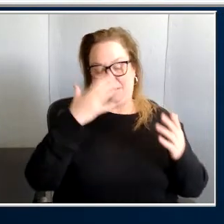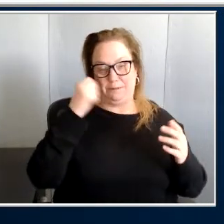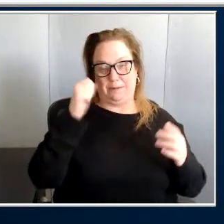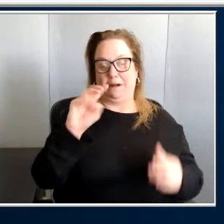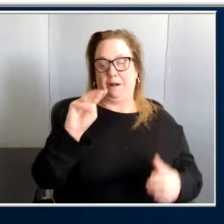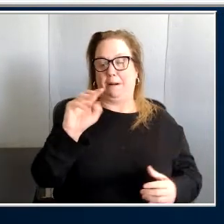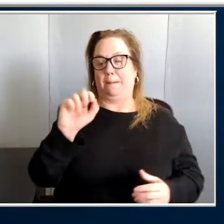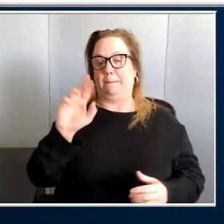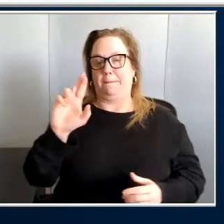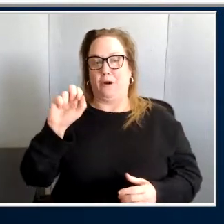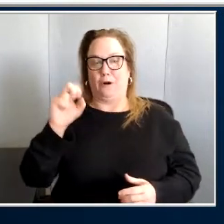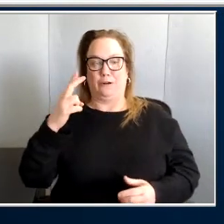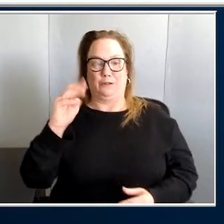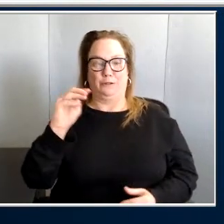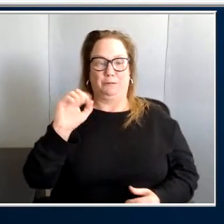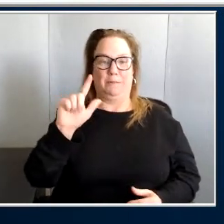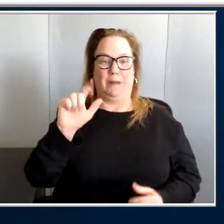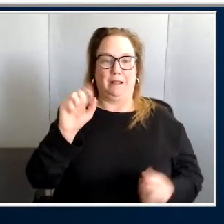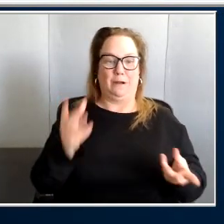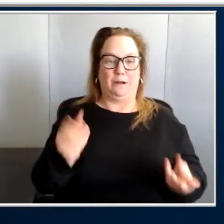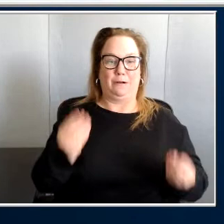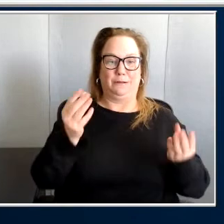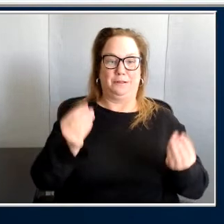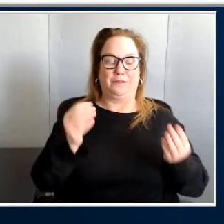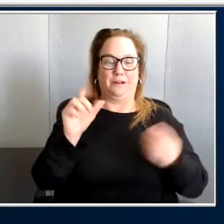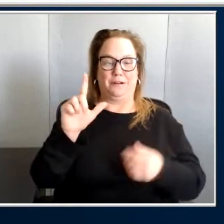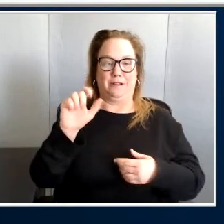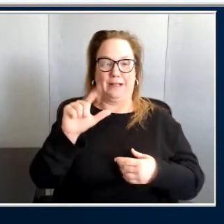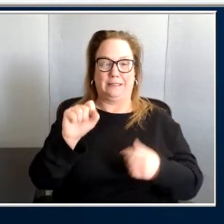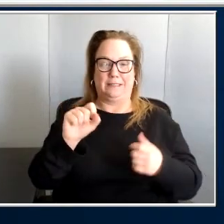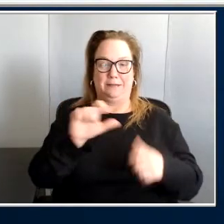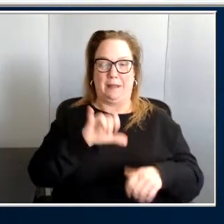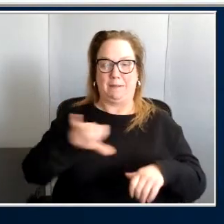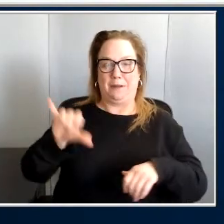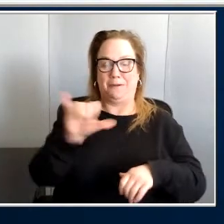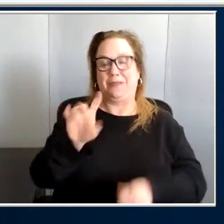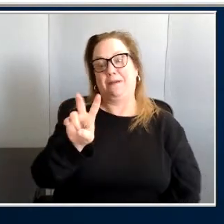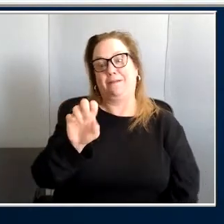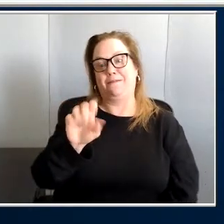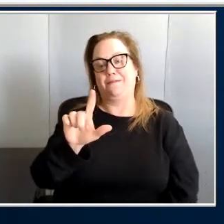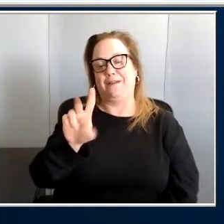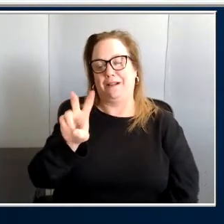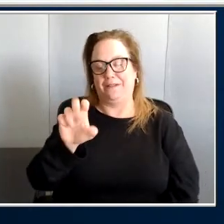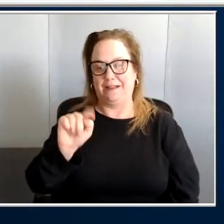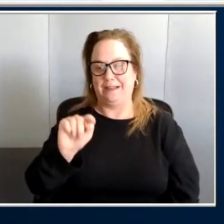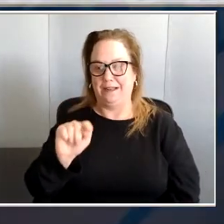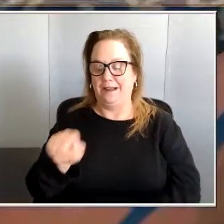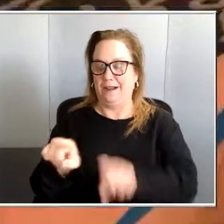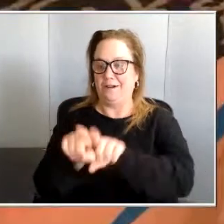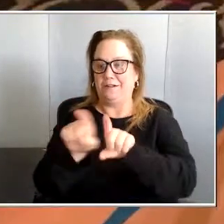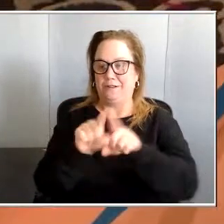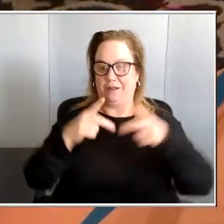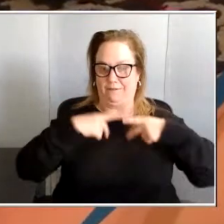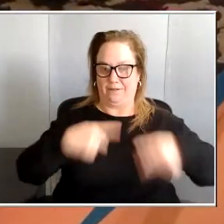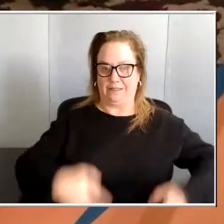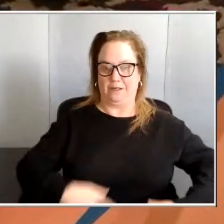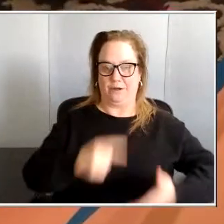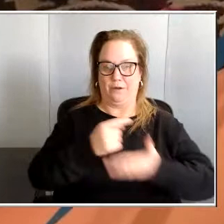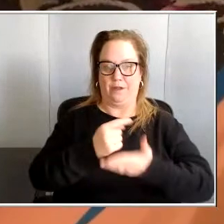legs, unless you cover them in velvet, maybe. But Maggie, we also know you did a lot of physical therapy at